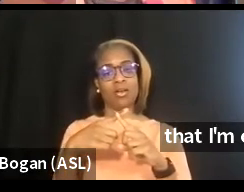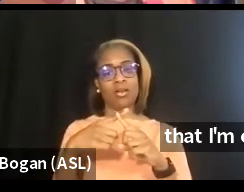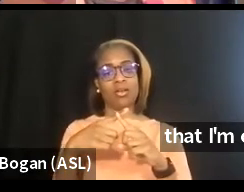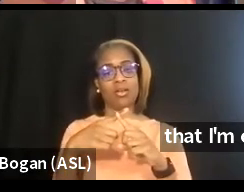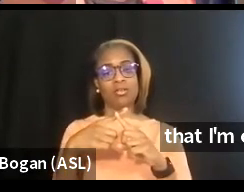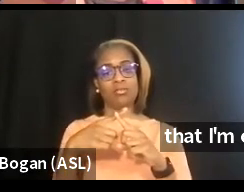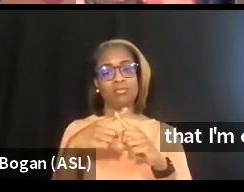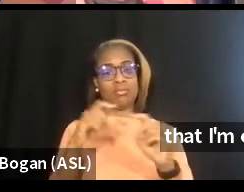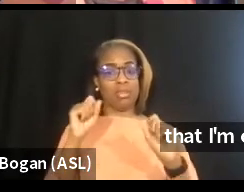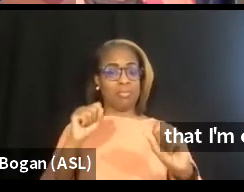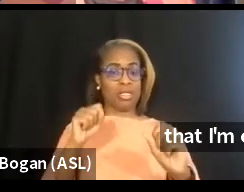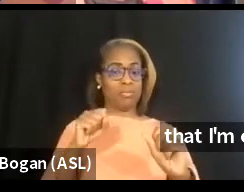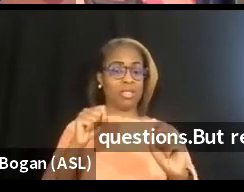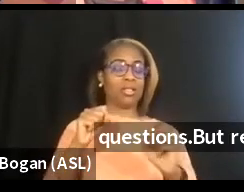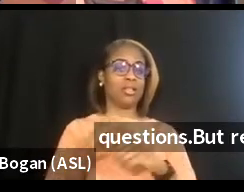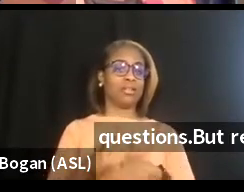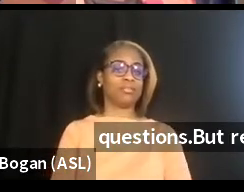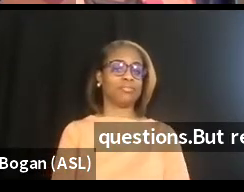this.